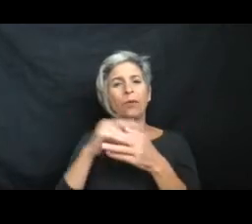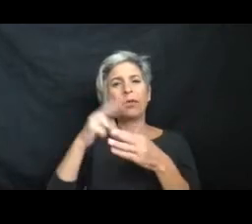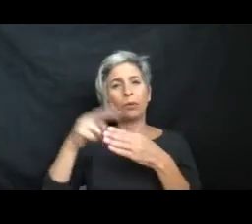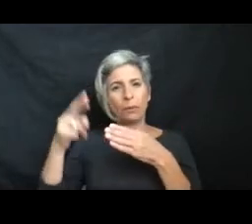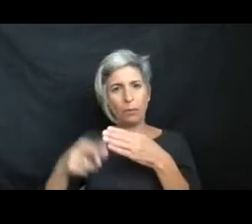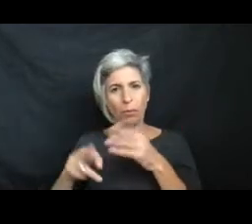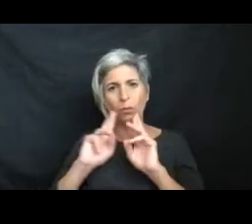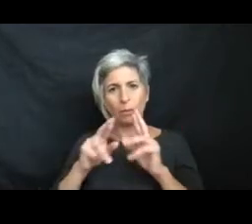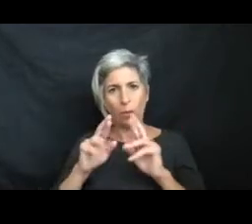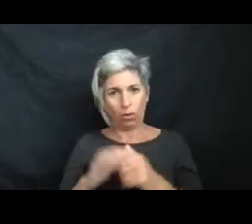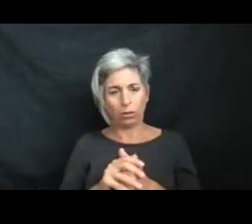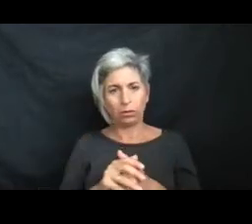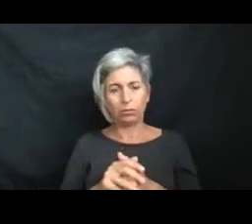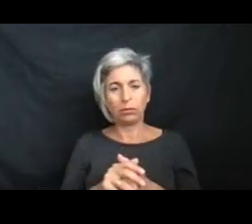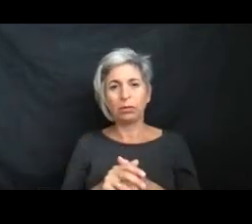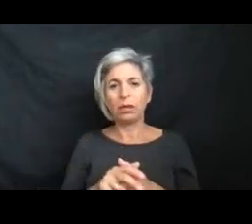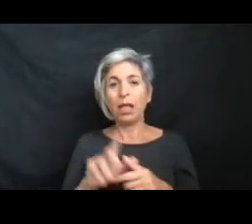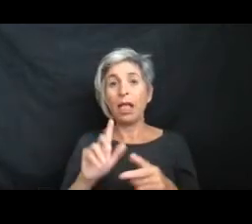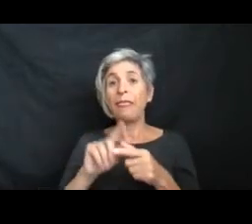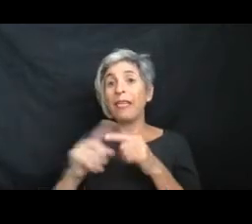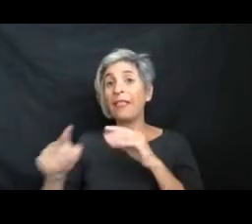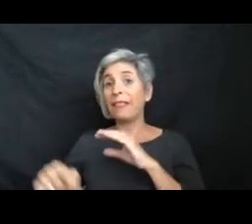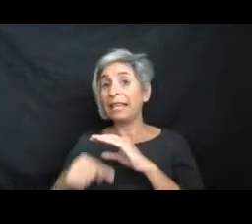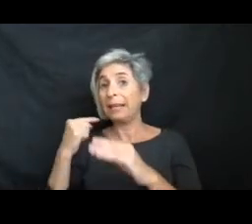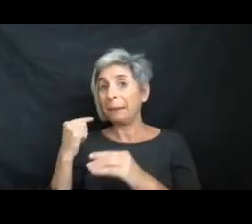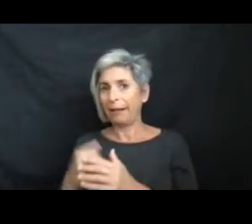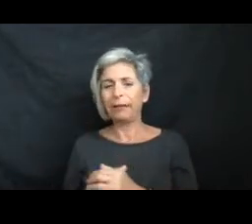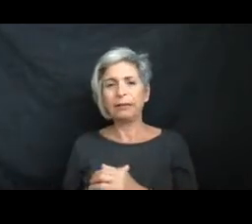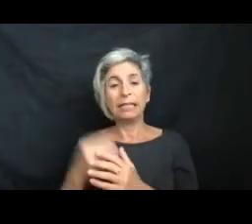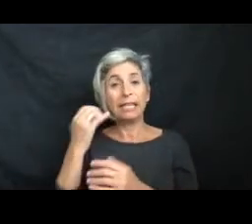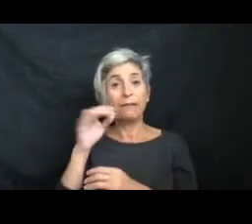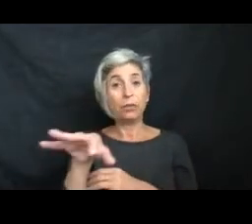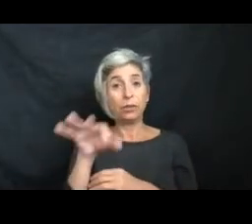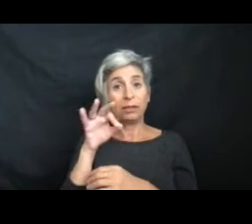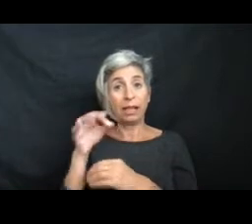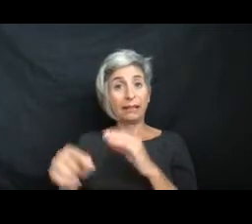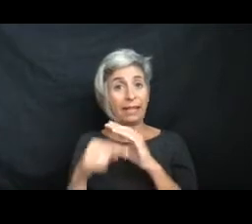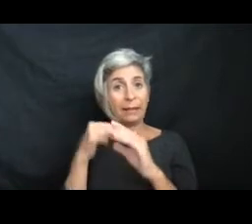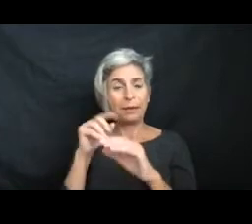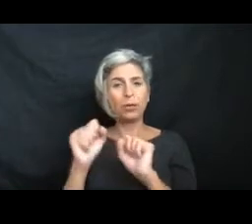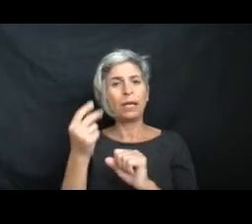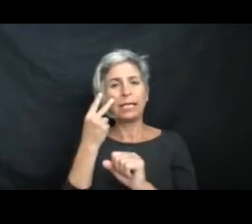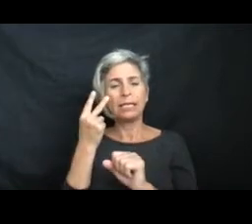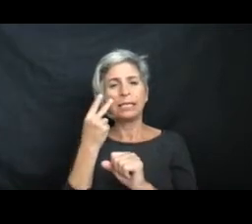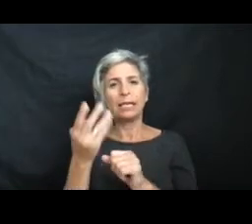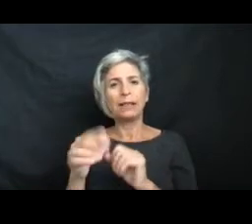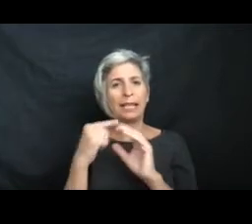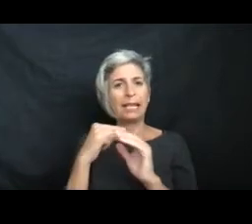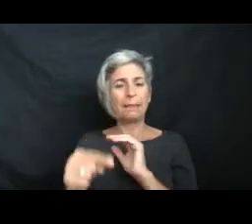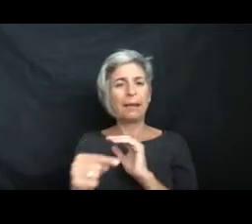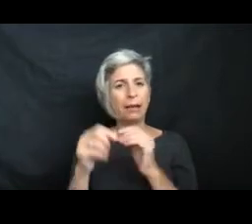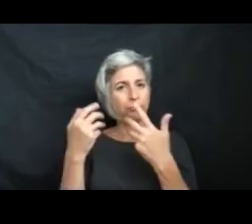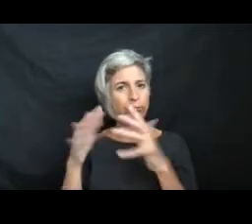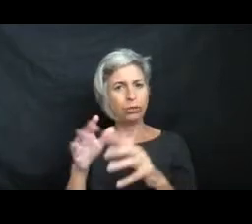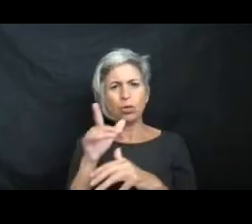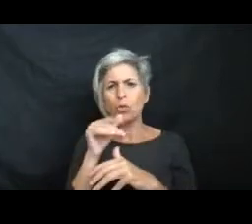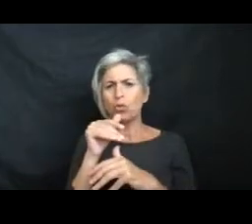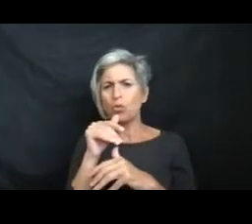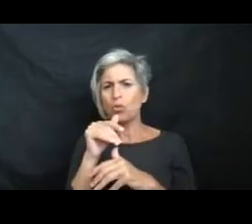email. So let me proceed to the next page. So if you select the email, you can see the exact email that went out. You can see who it went